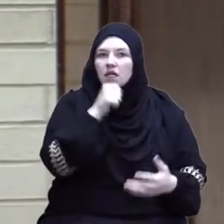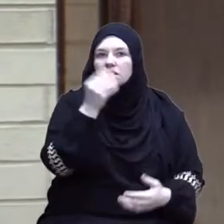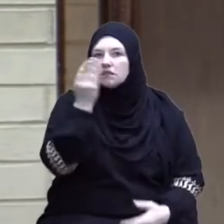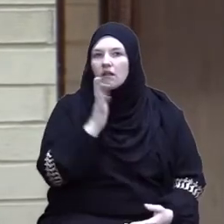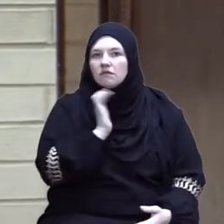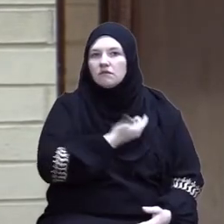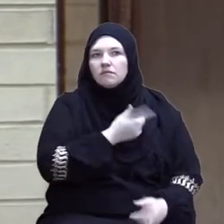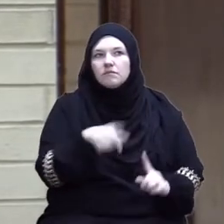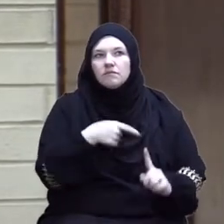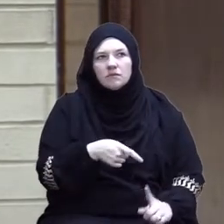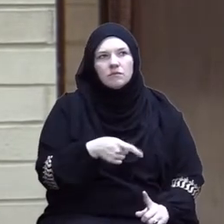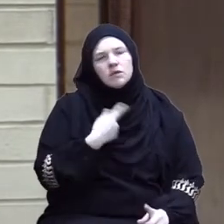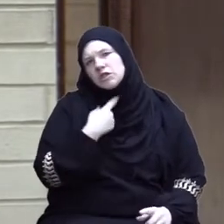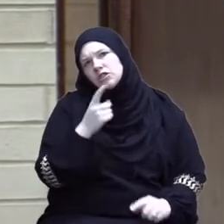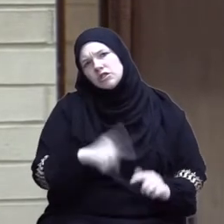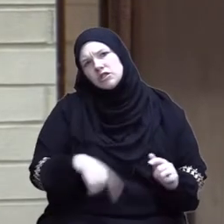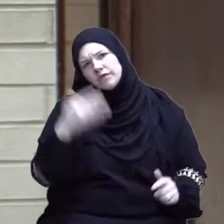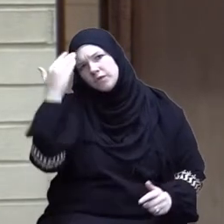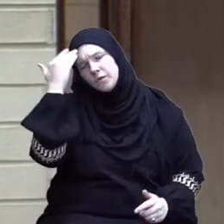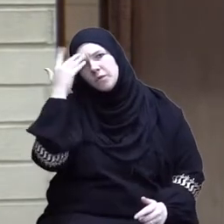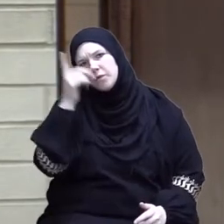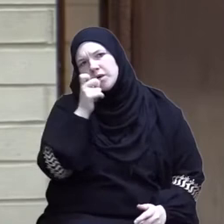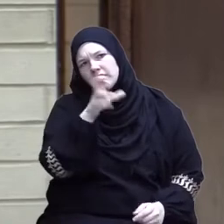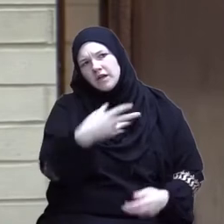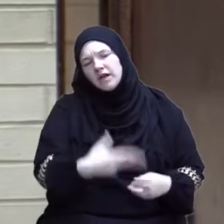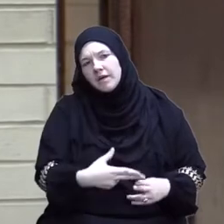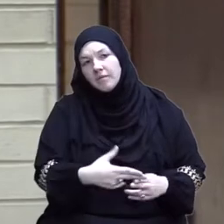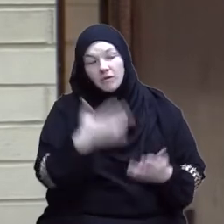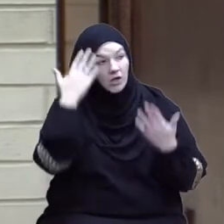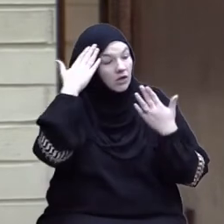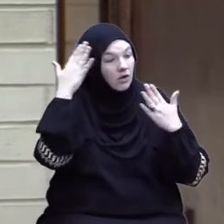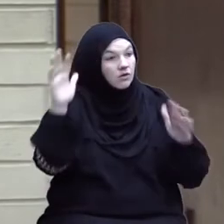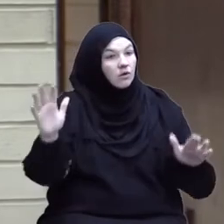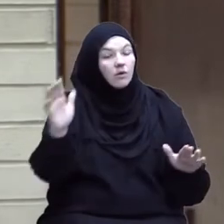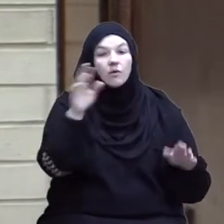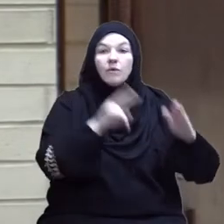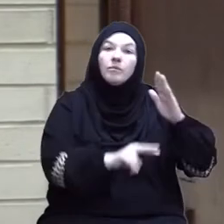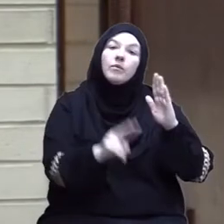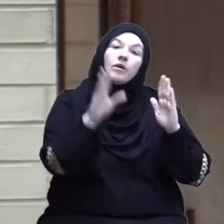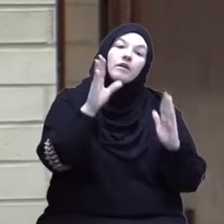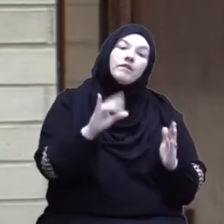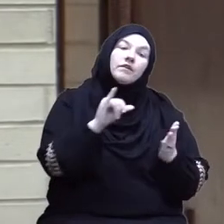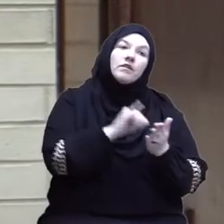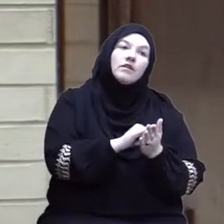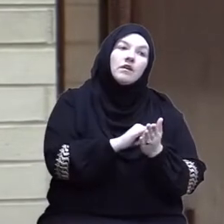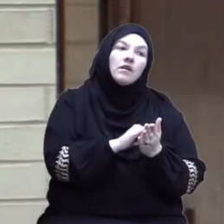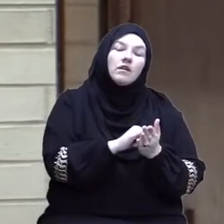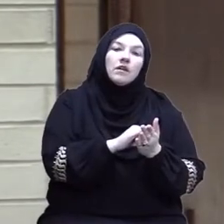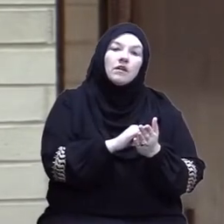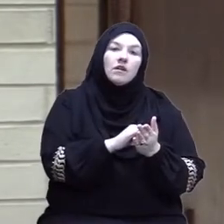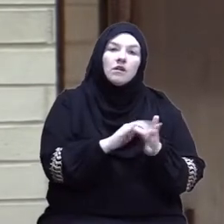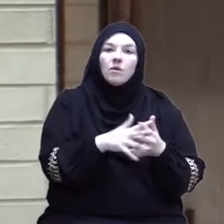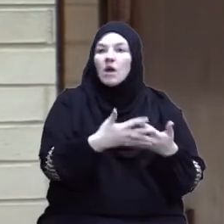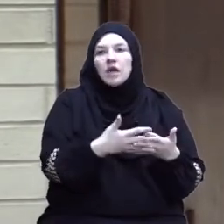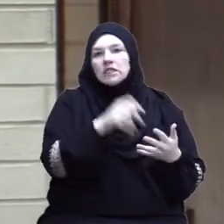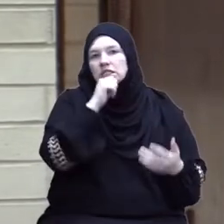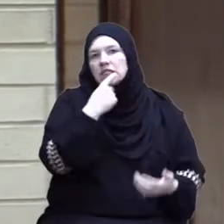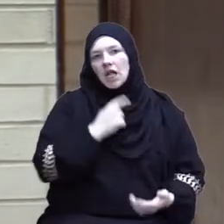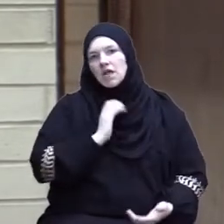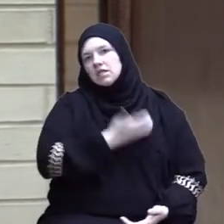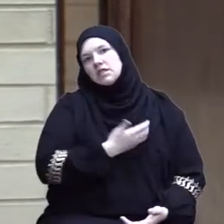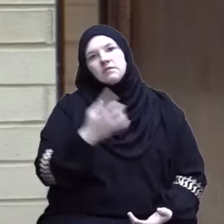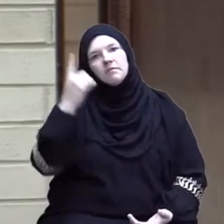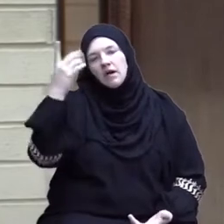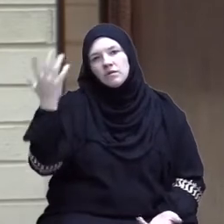No. We couldn't have known them. We don't know the prophets that the Quran did not tell us about. We don't